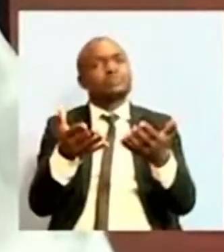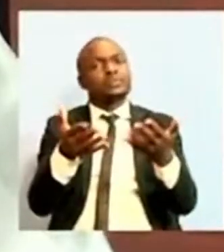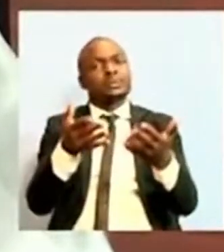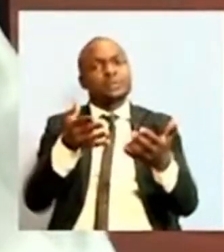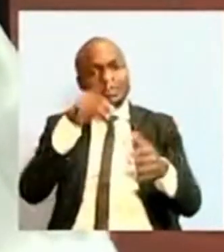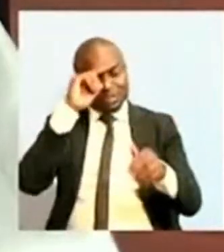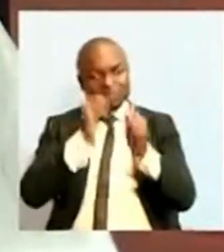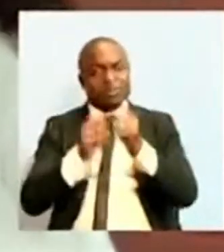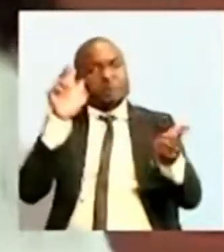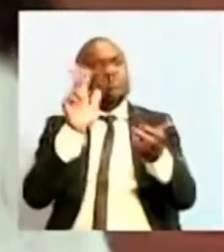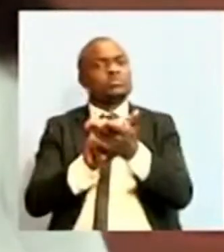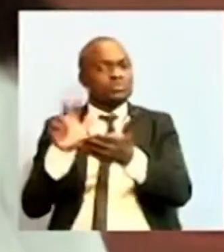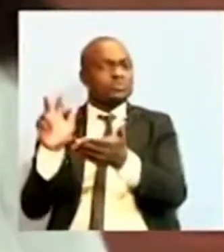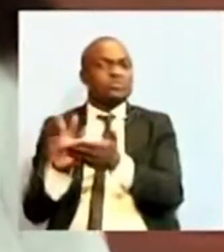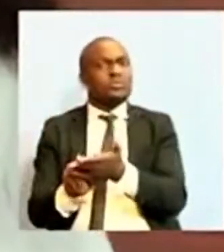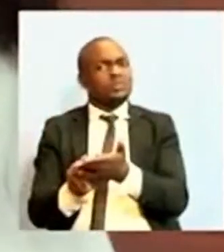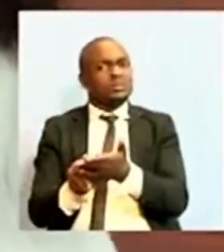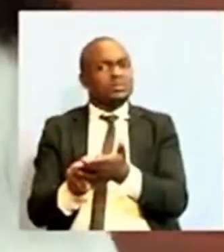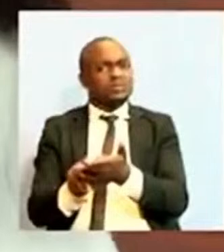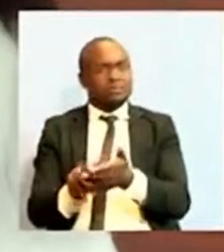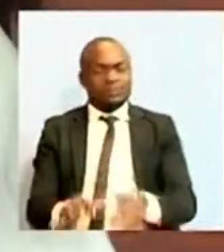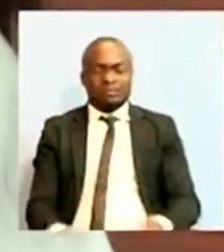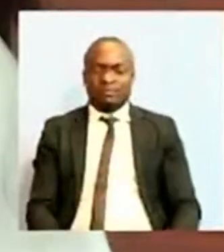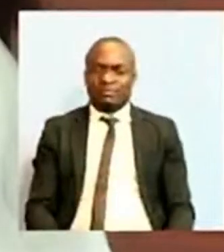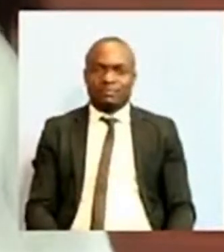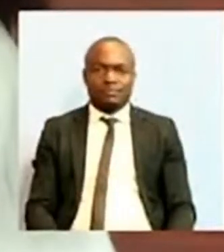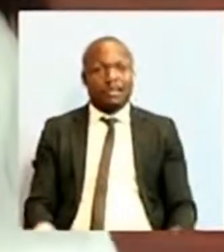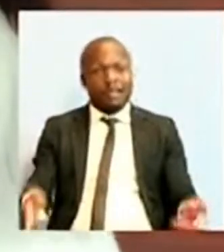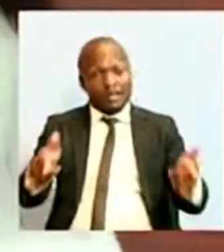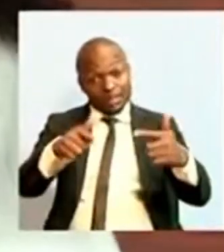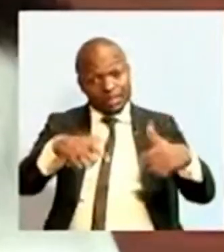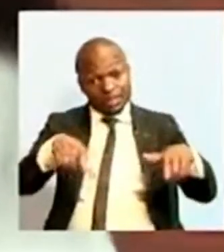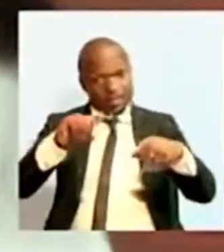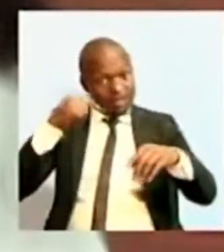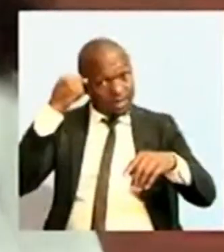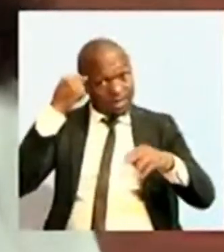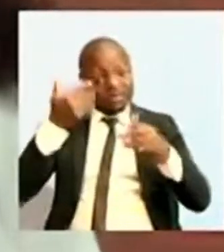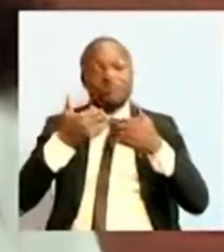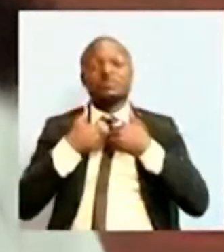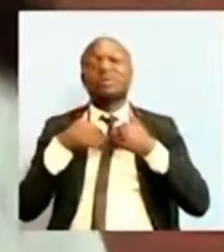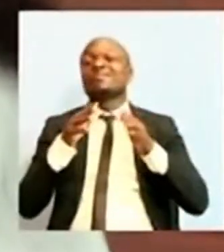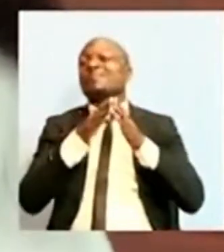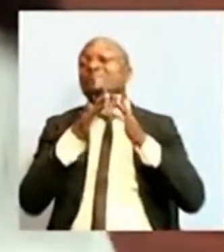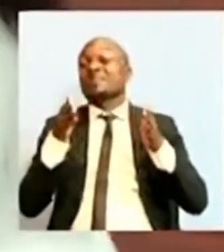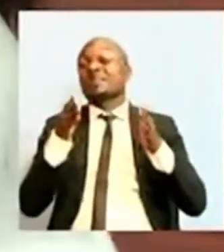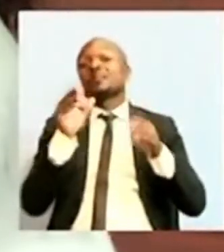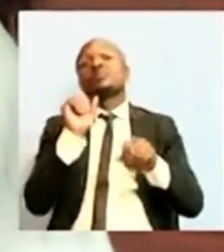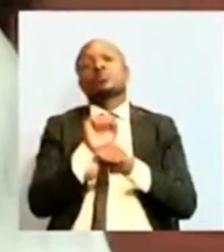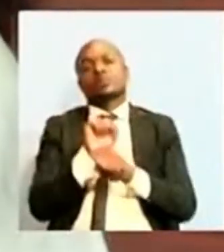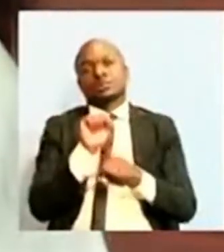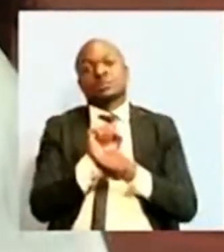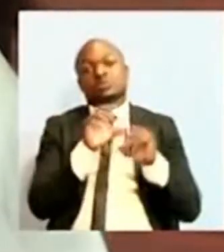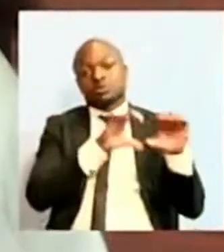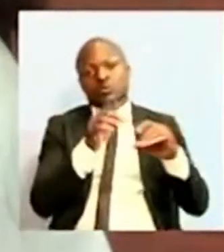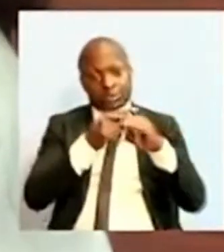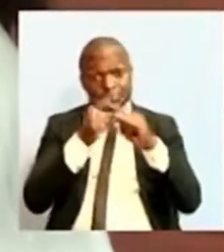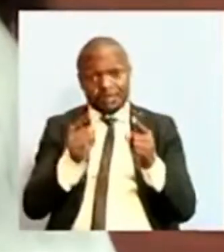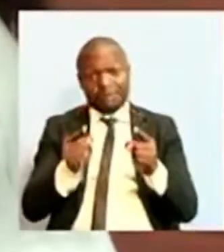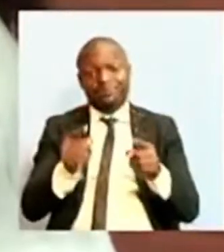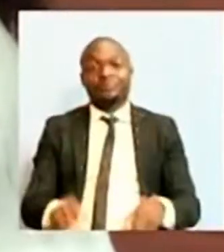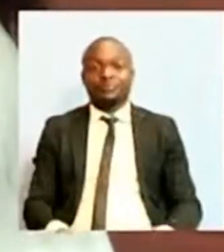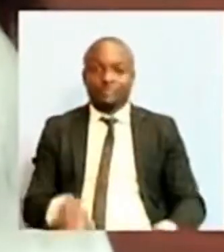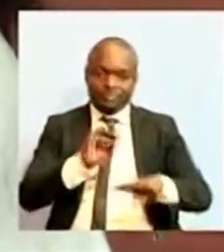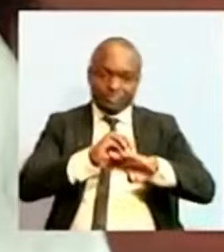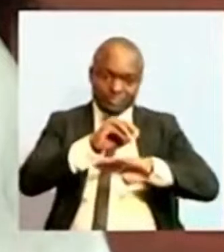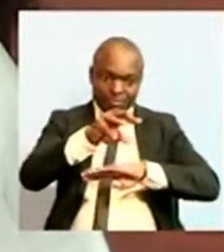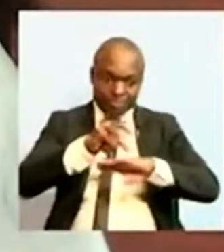to approve on how the monies are going to whatever. So local government, you have a lot of work to do. But my